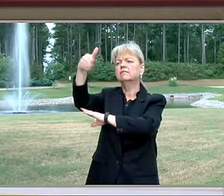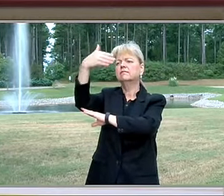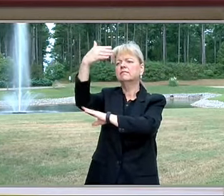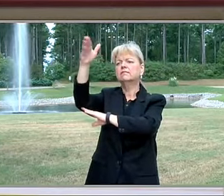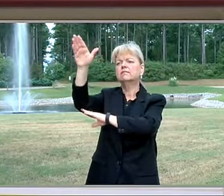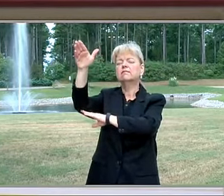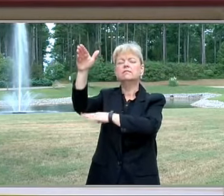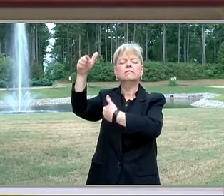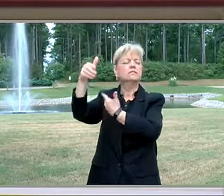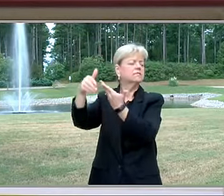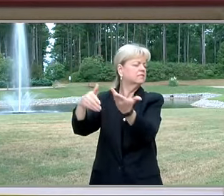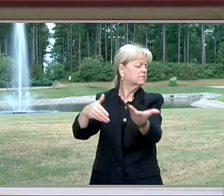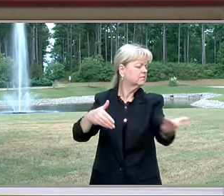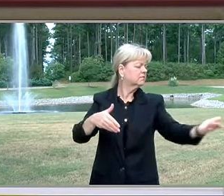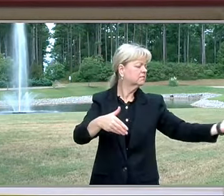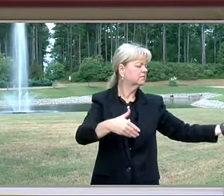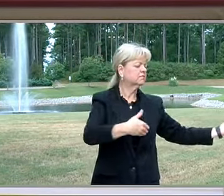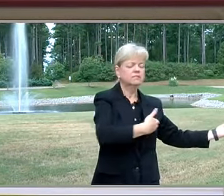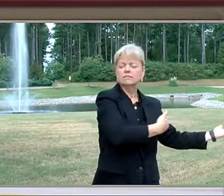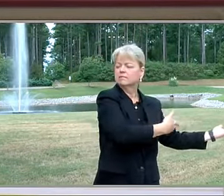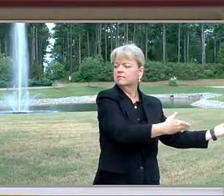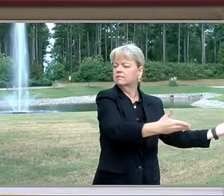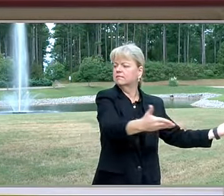wave o'er the